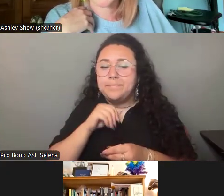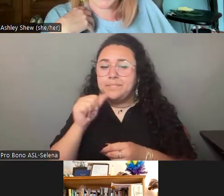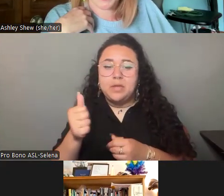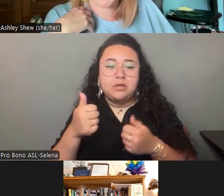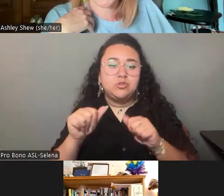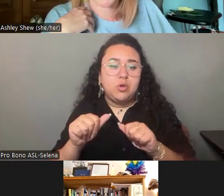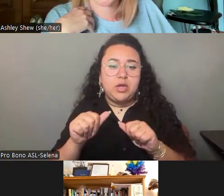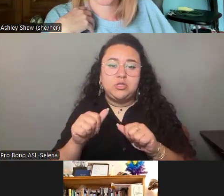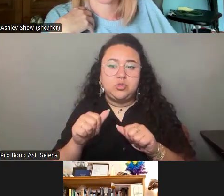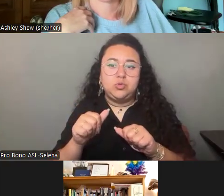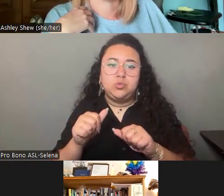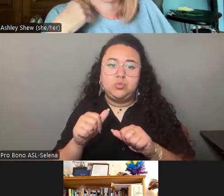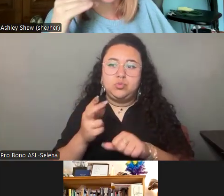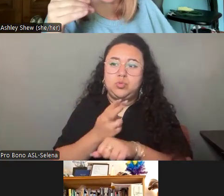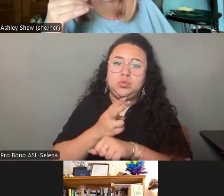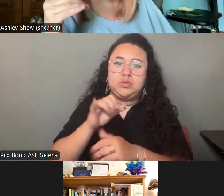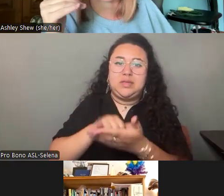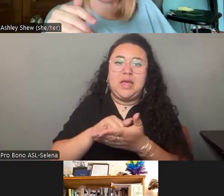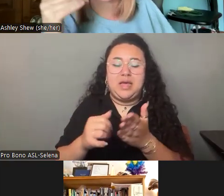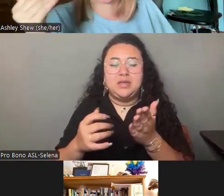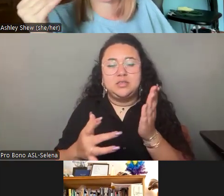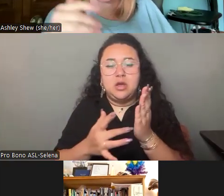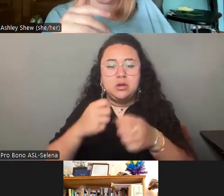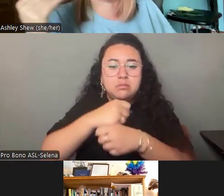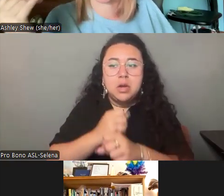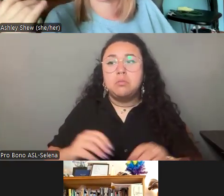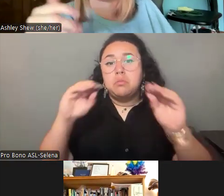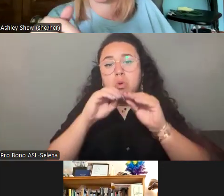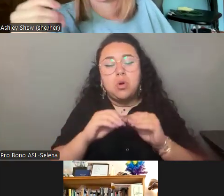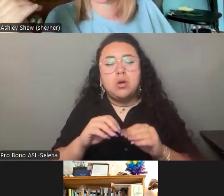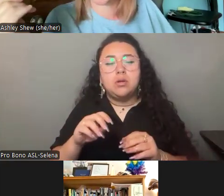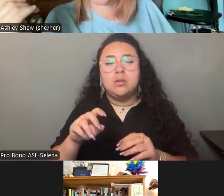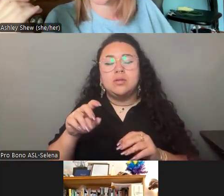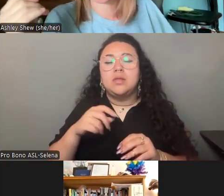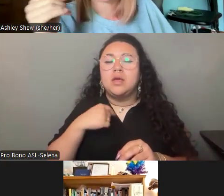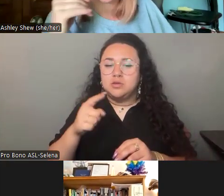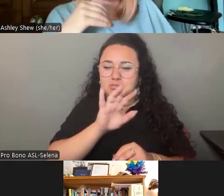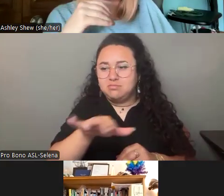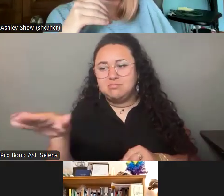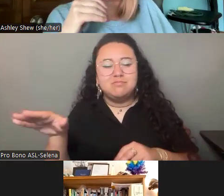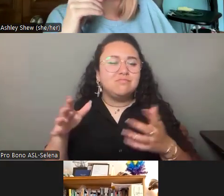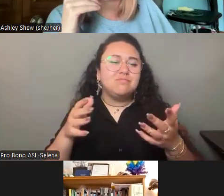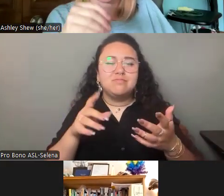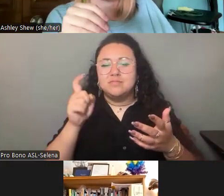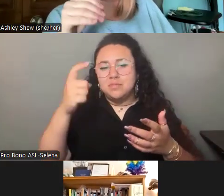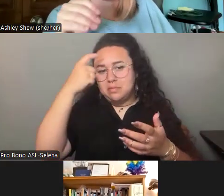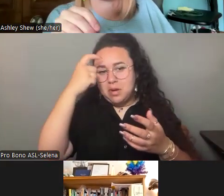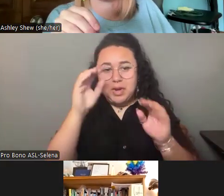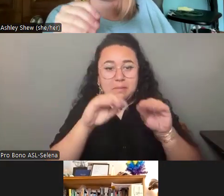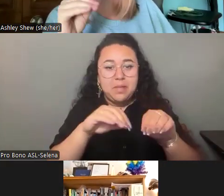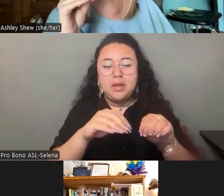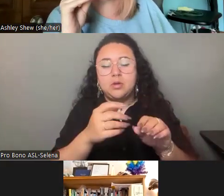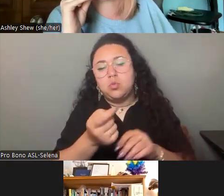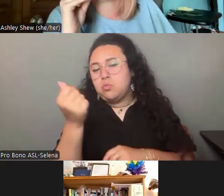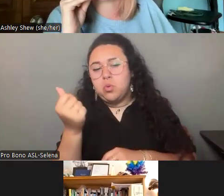pursuing this technology, they had people get their brain implants removed. And Rita Leggett begged and